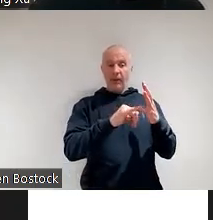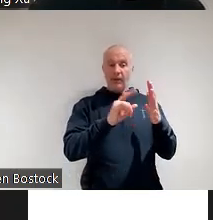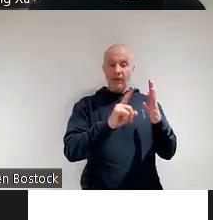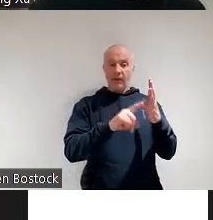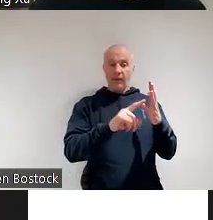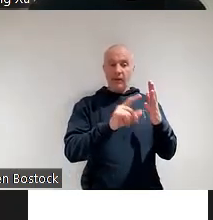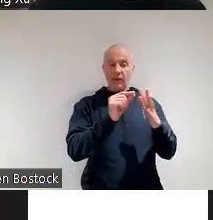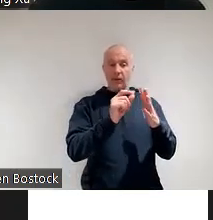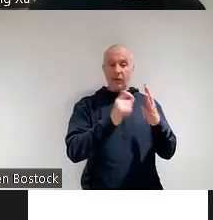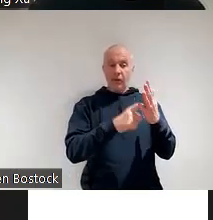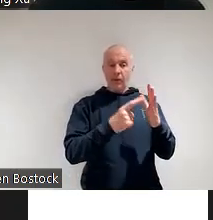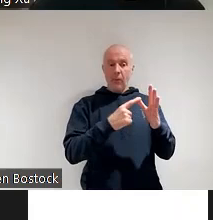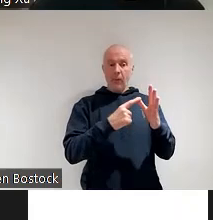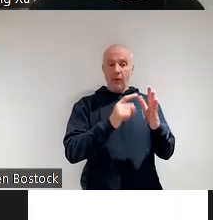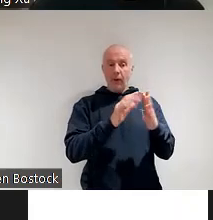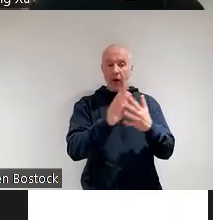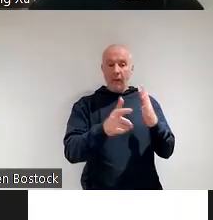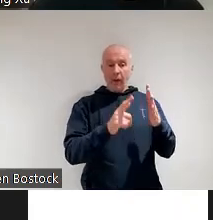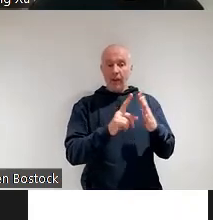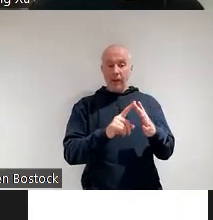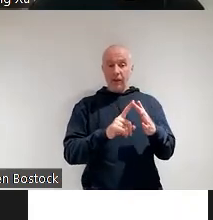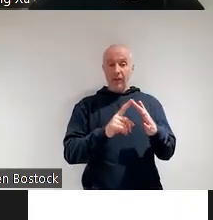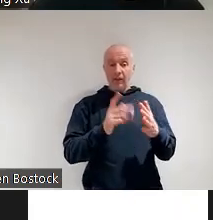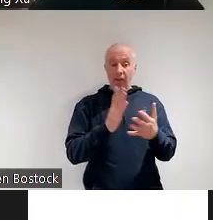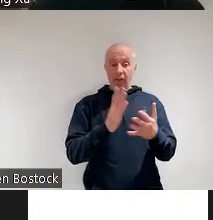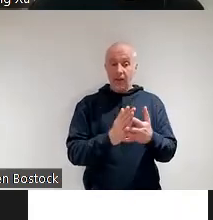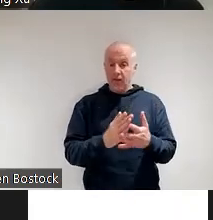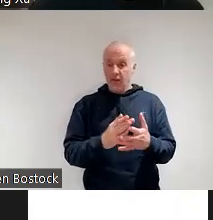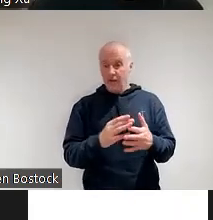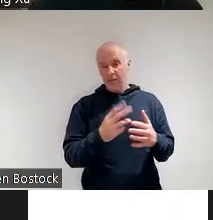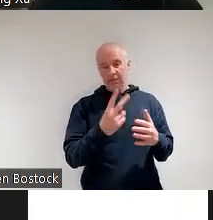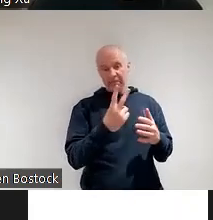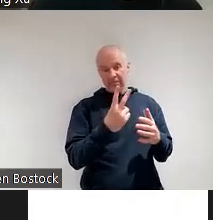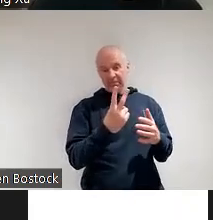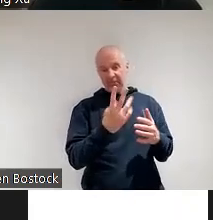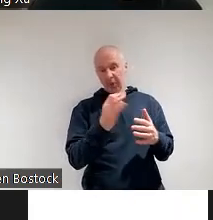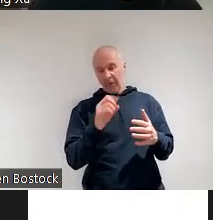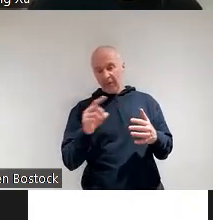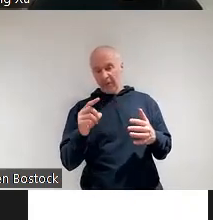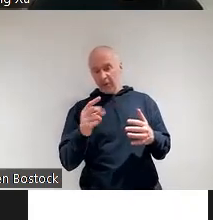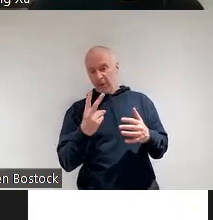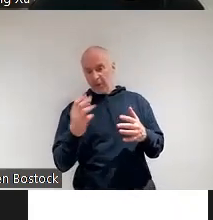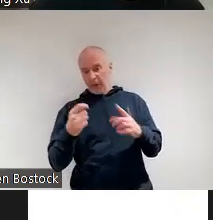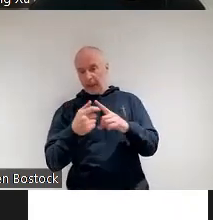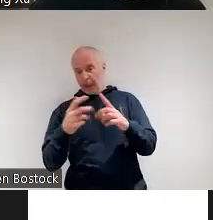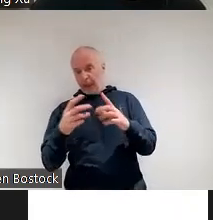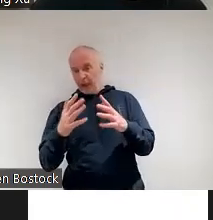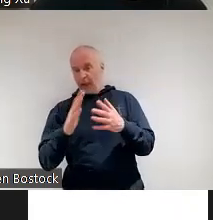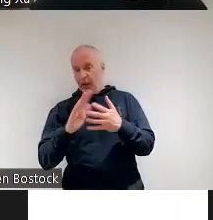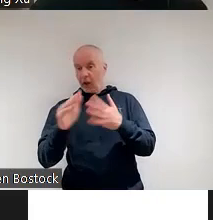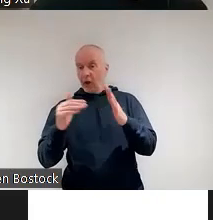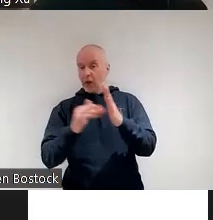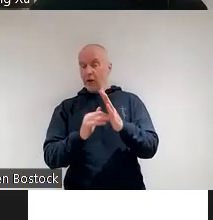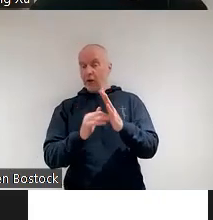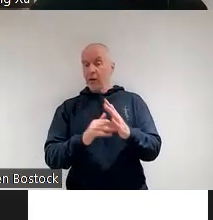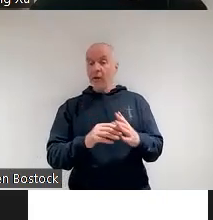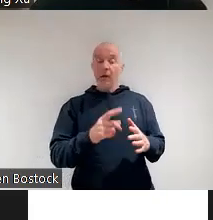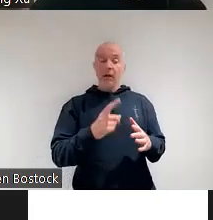kilohertz. And nowadays, because all the matter chargers or the electric vehicles, they want to make